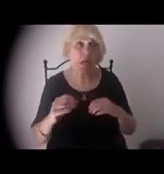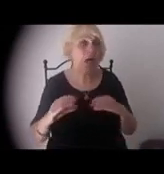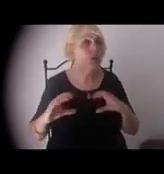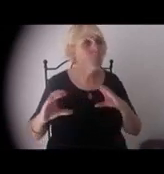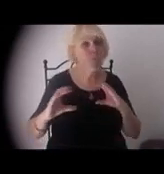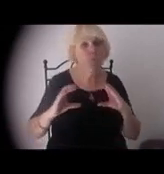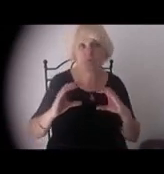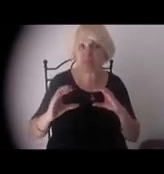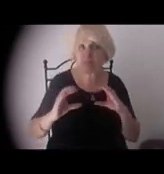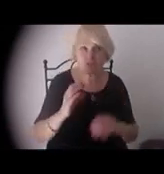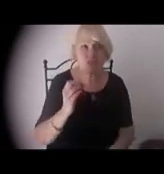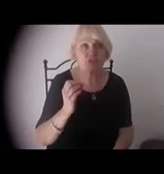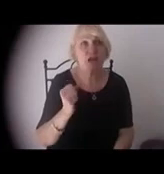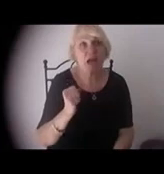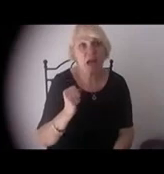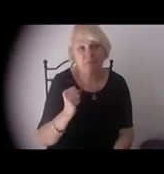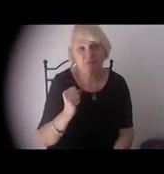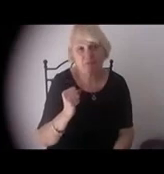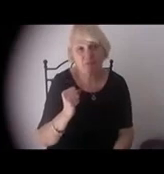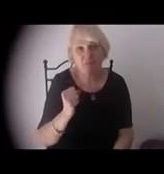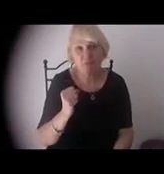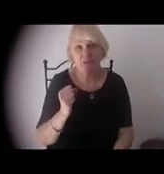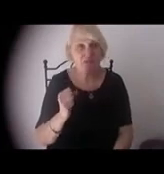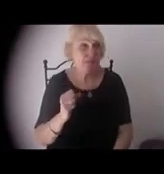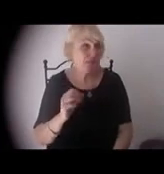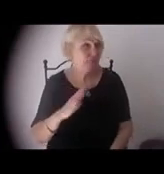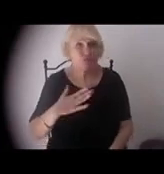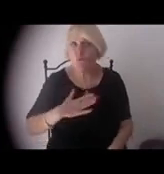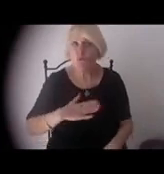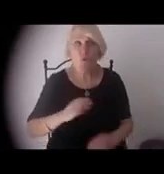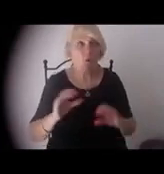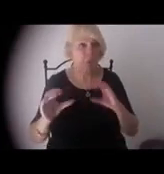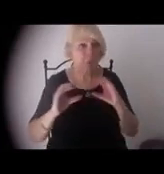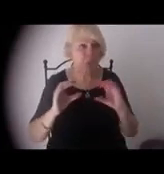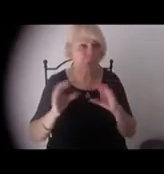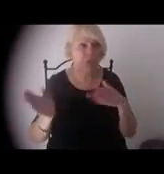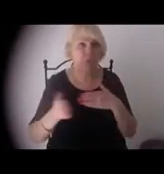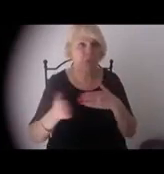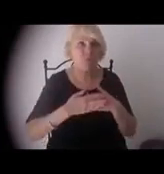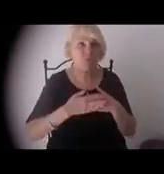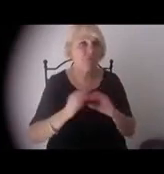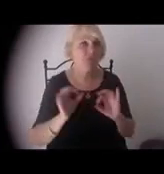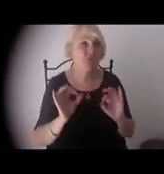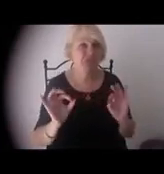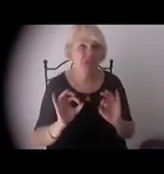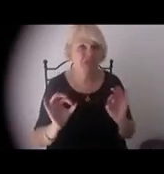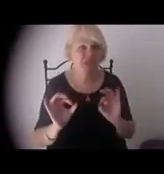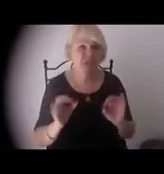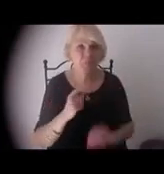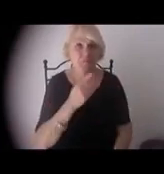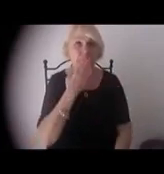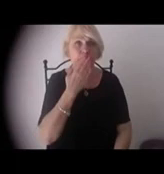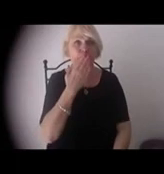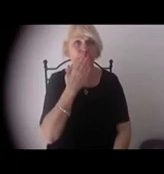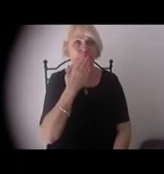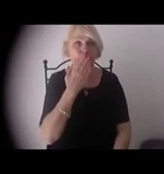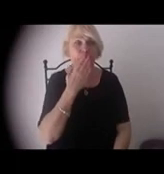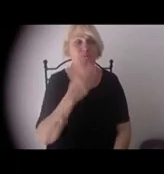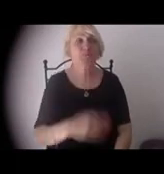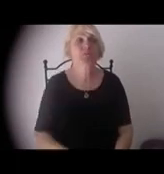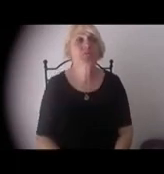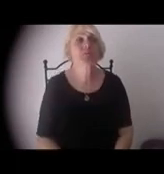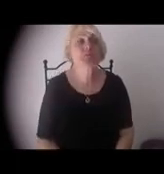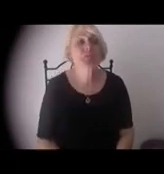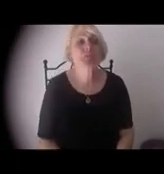imperfectly sometimes as well, rather than to be constrained by kind of feeling that we must get